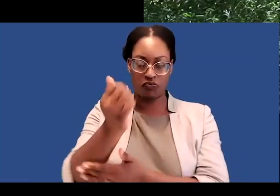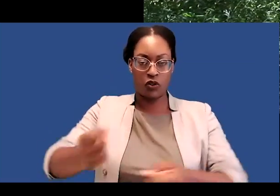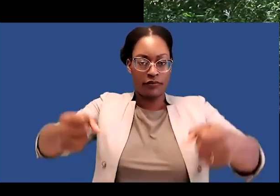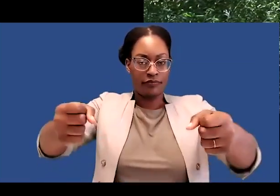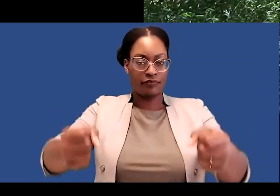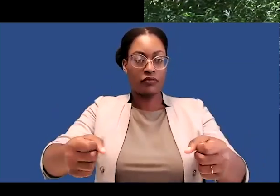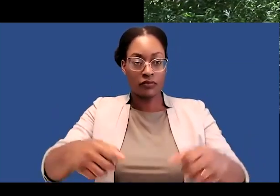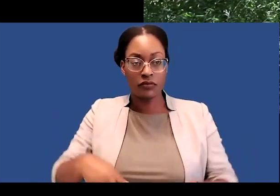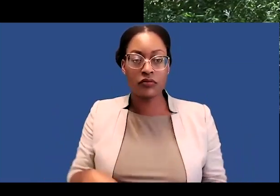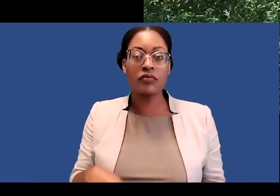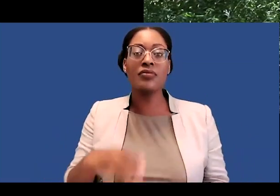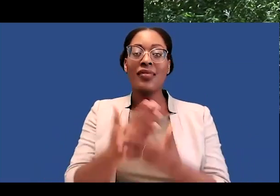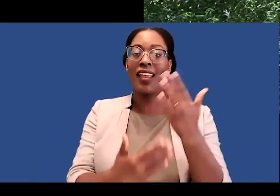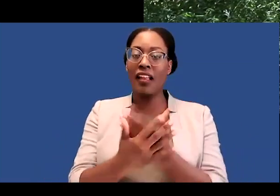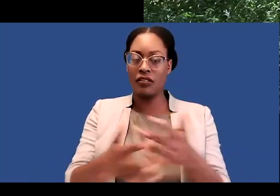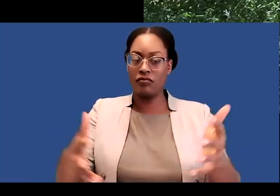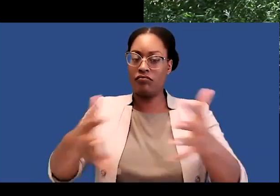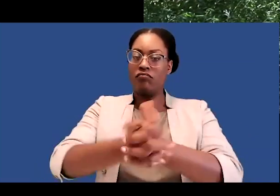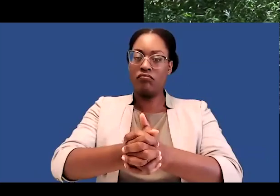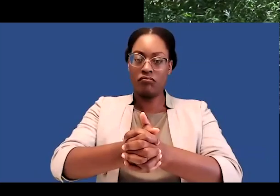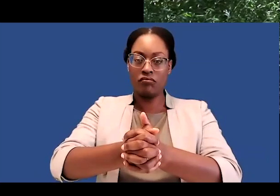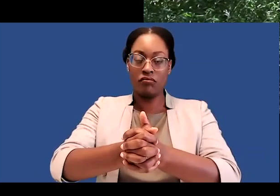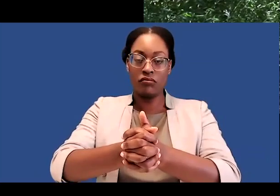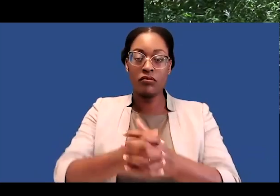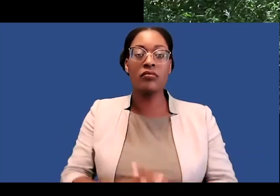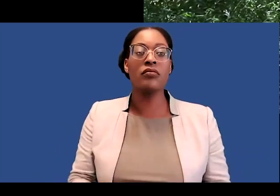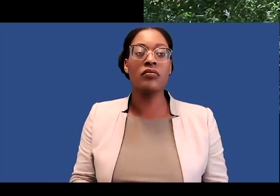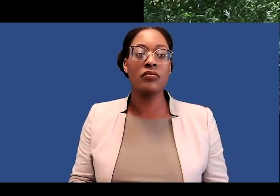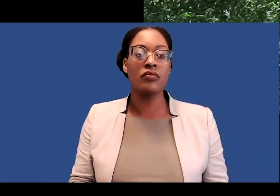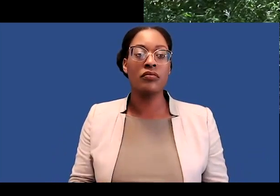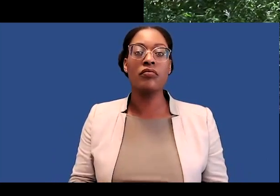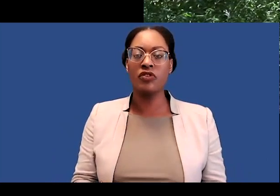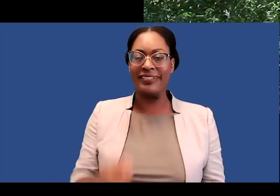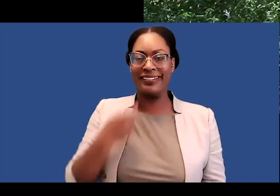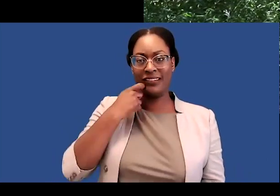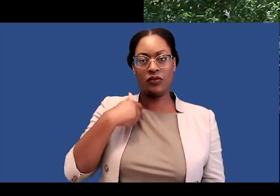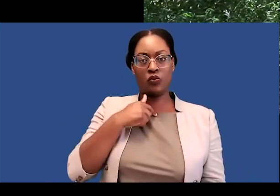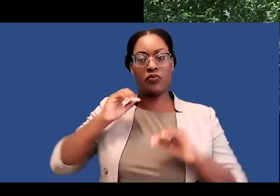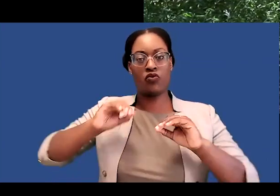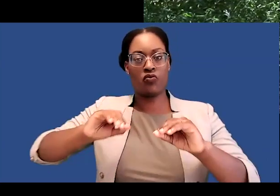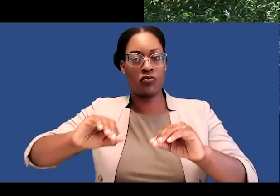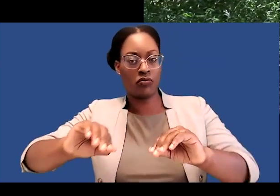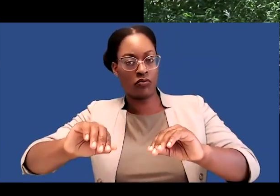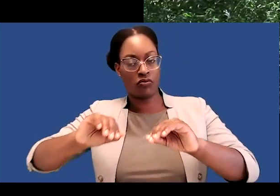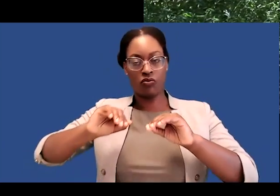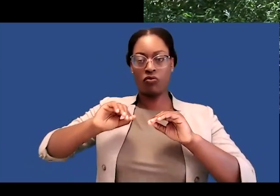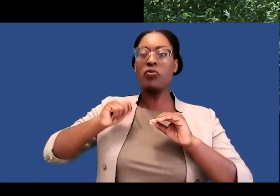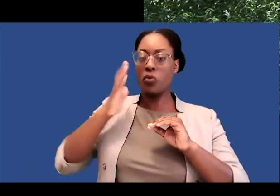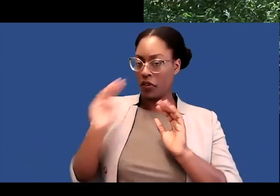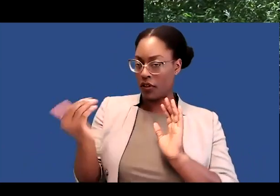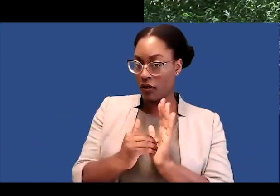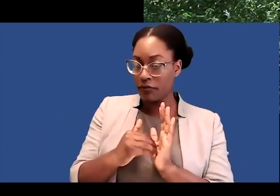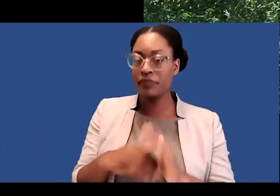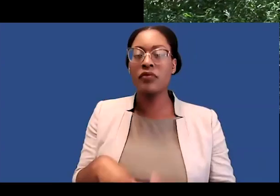And we're going to go ahead and clasp the hands together. And we're going to do the same thing again. So it looks like a down dog. We're just going to